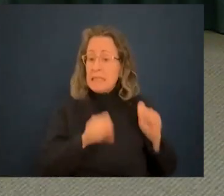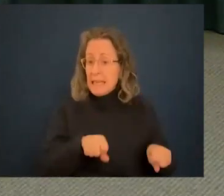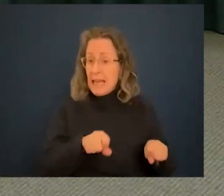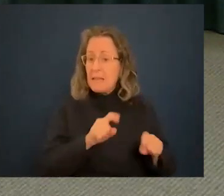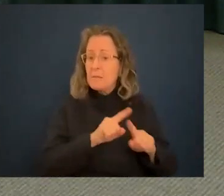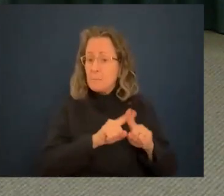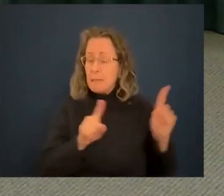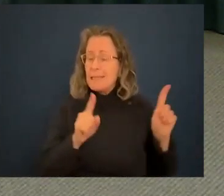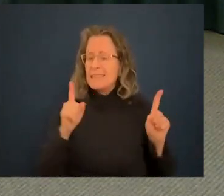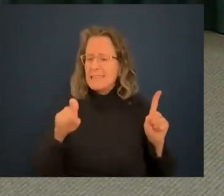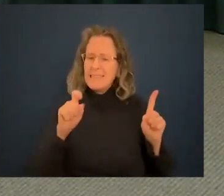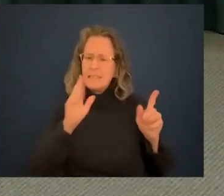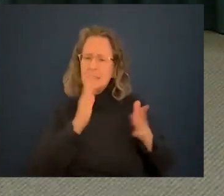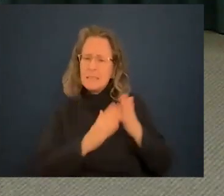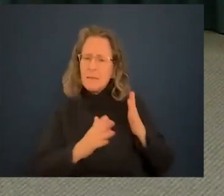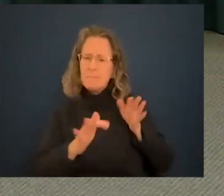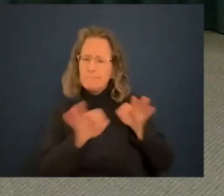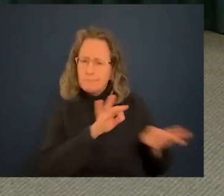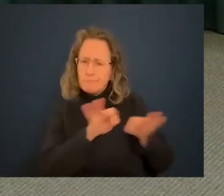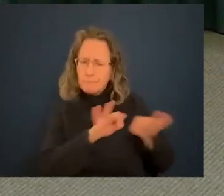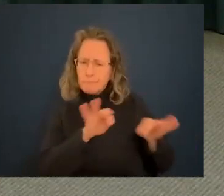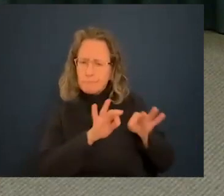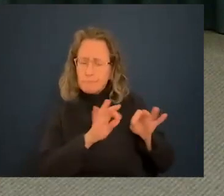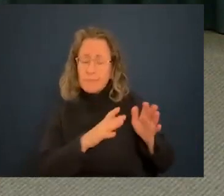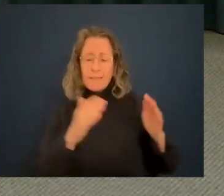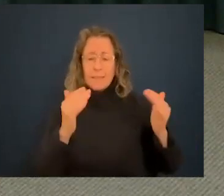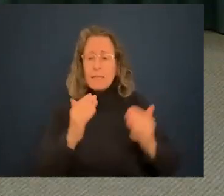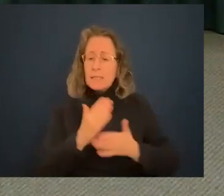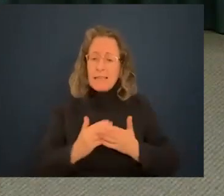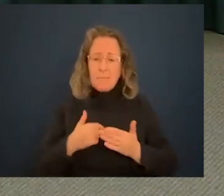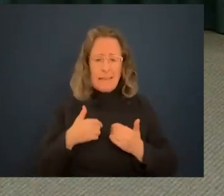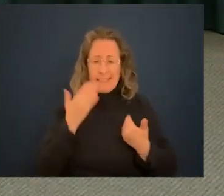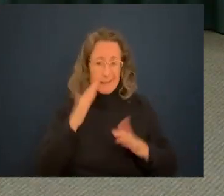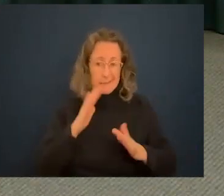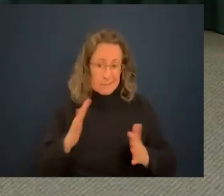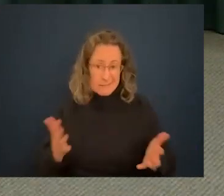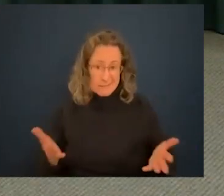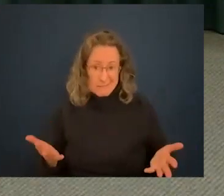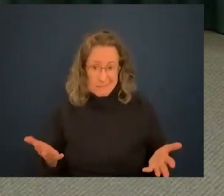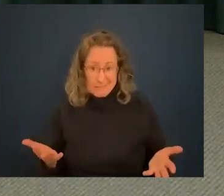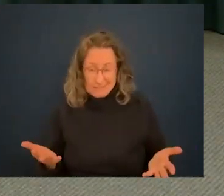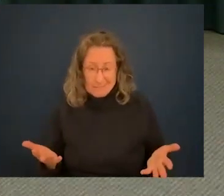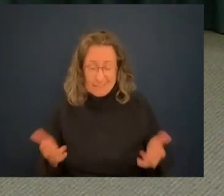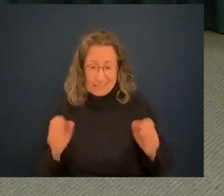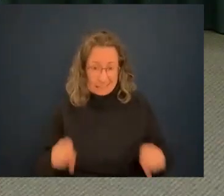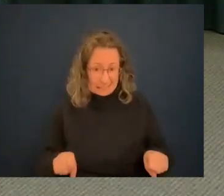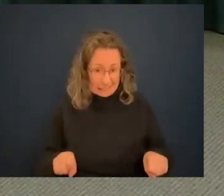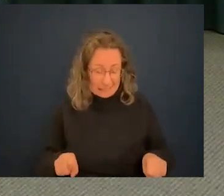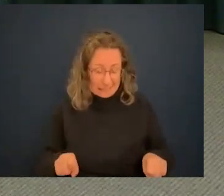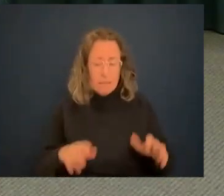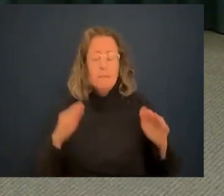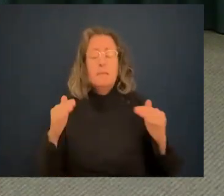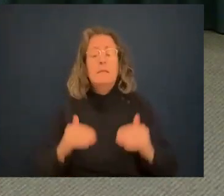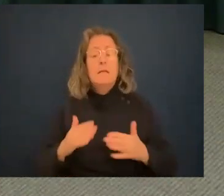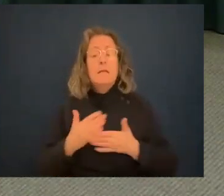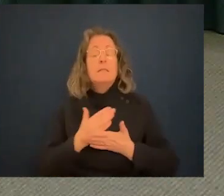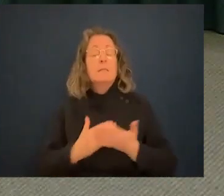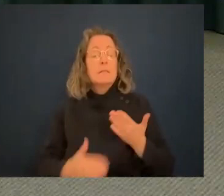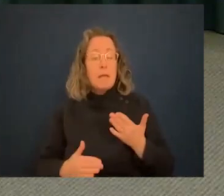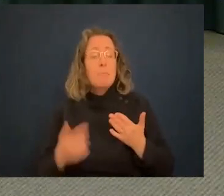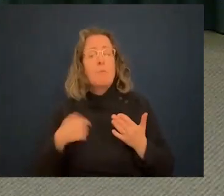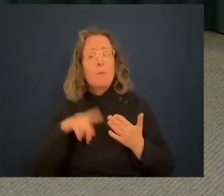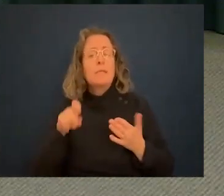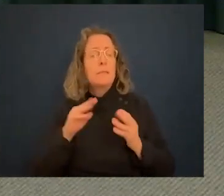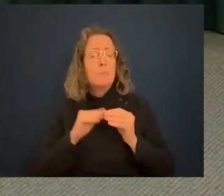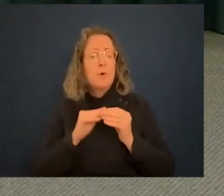need some policy Direction there were some that were like I don't know if we can do this and there were some that were um like with we need more information